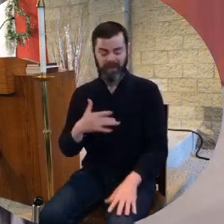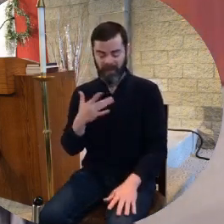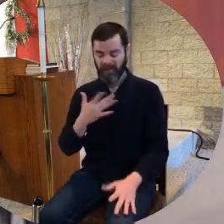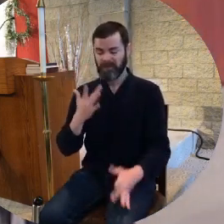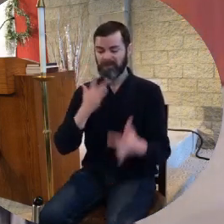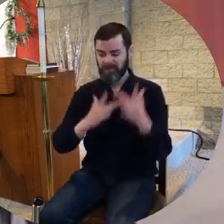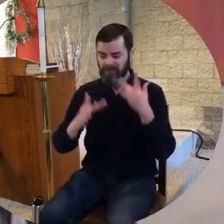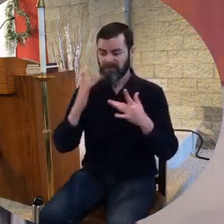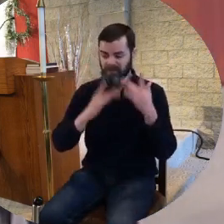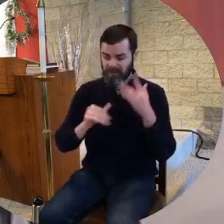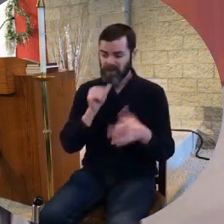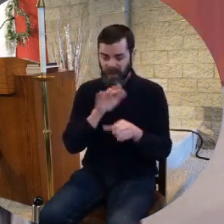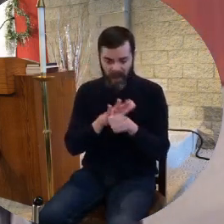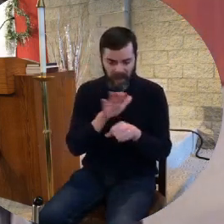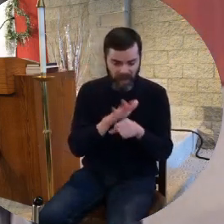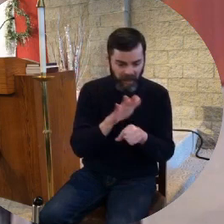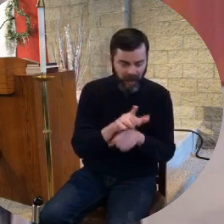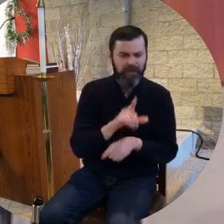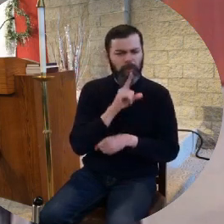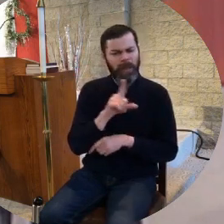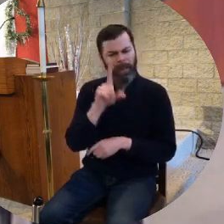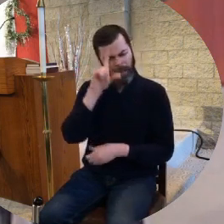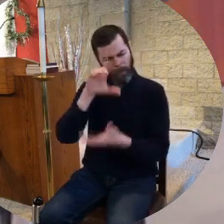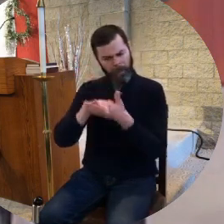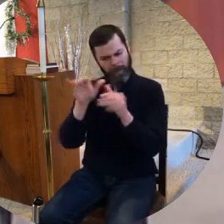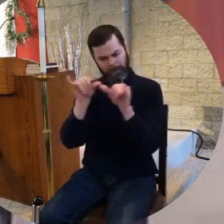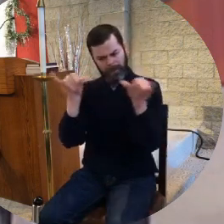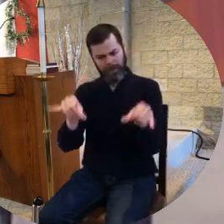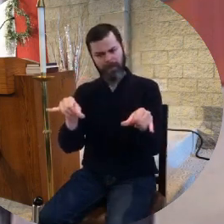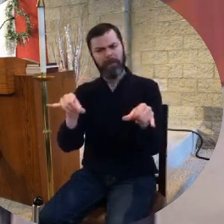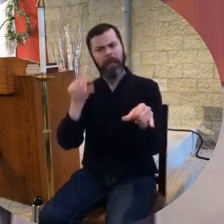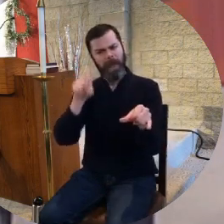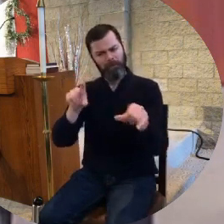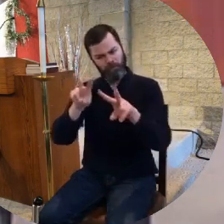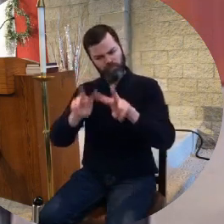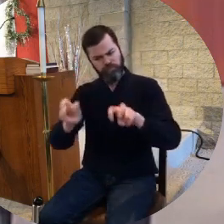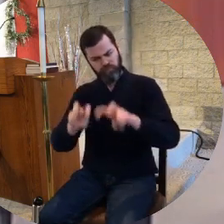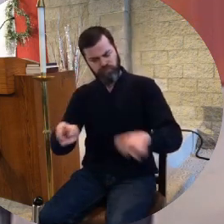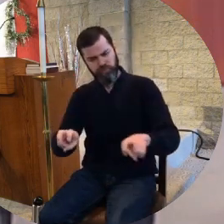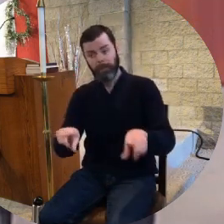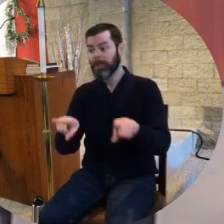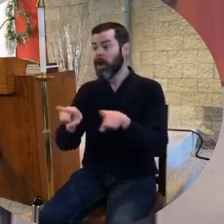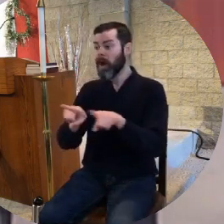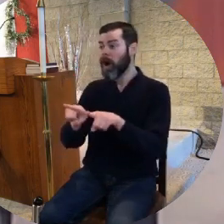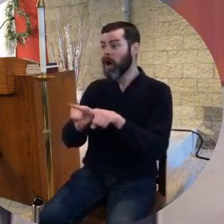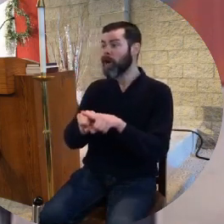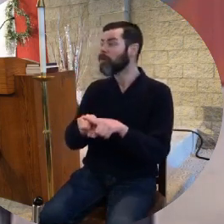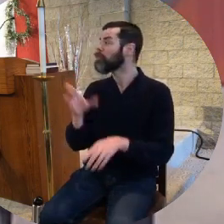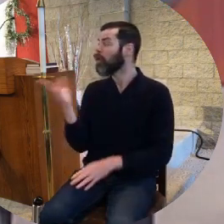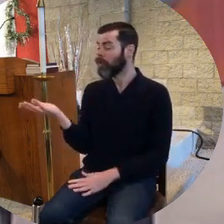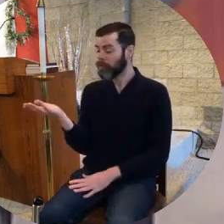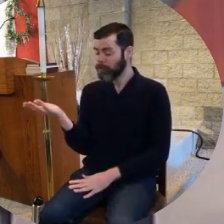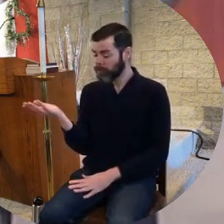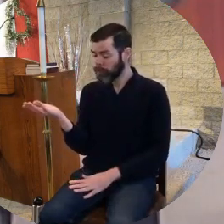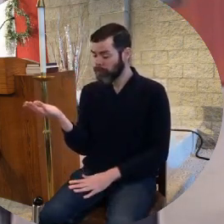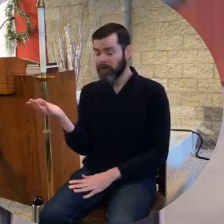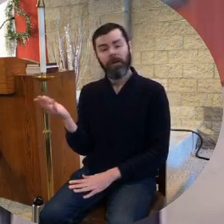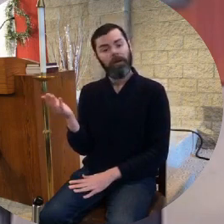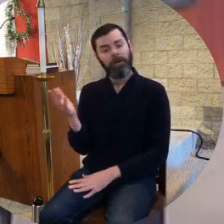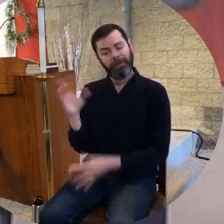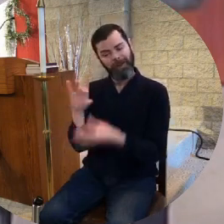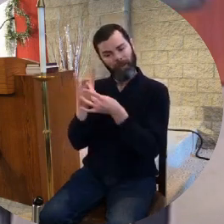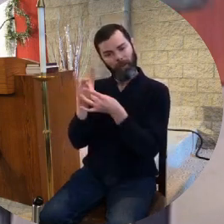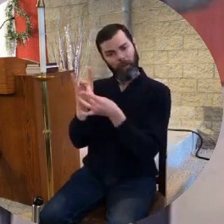our life. We get to look at that. We get to look at our belief system. We also get looked on this covering of ground in relationships as